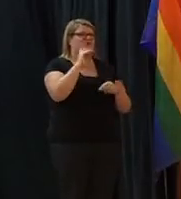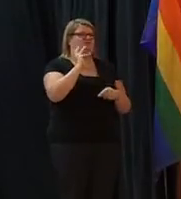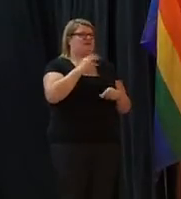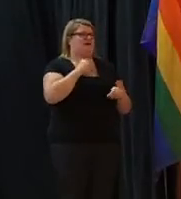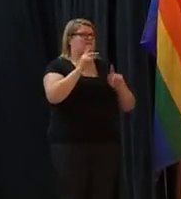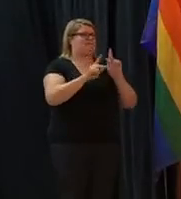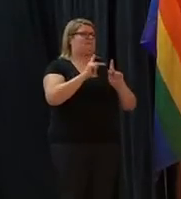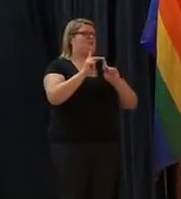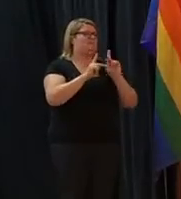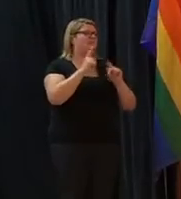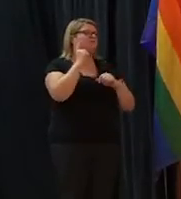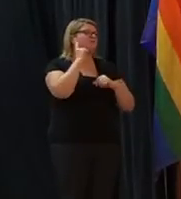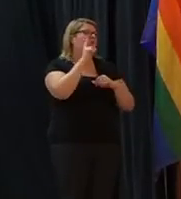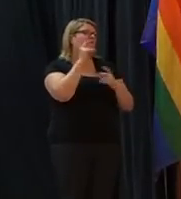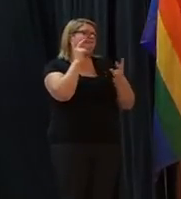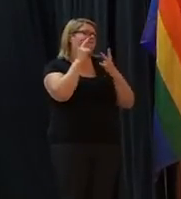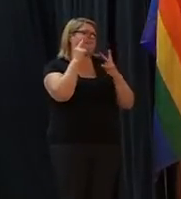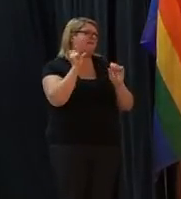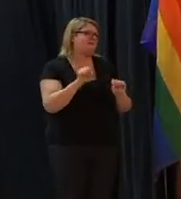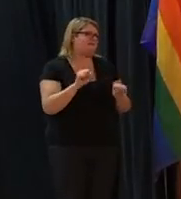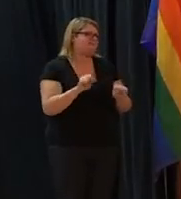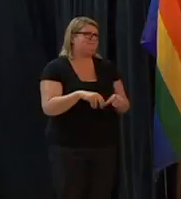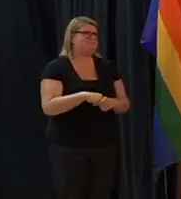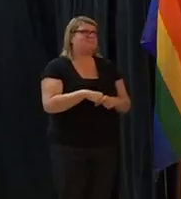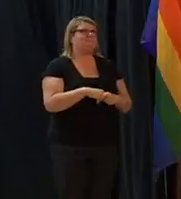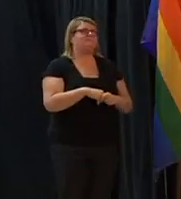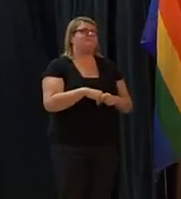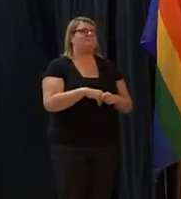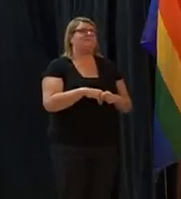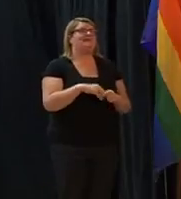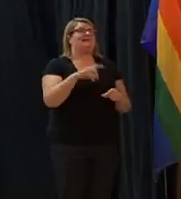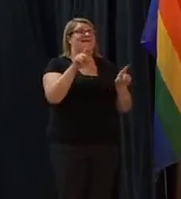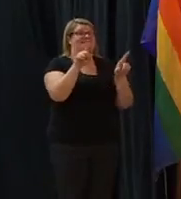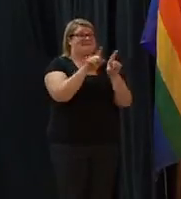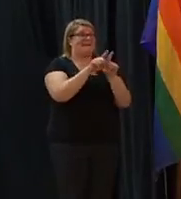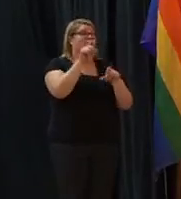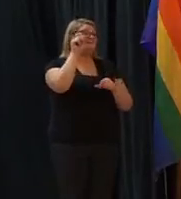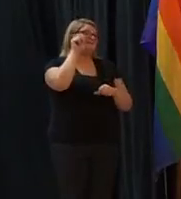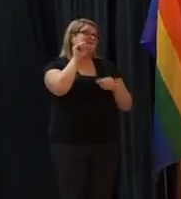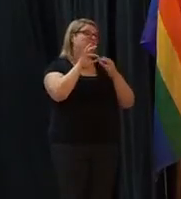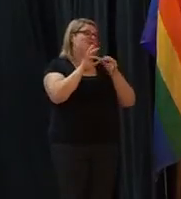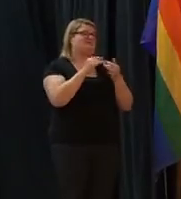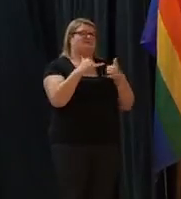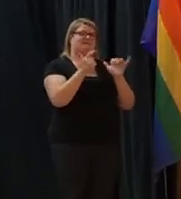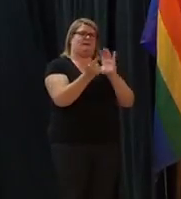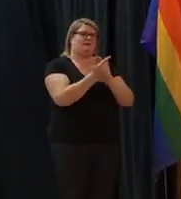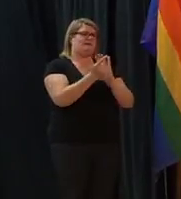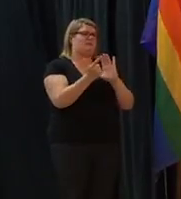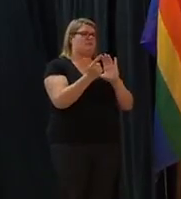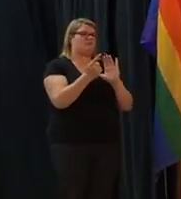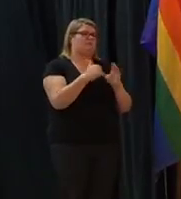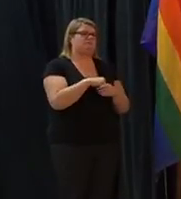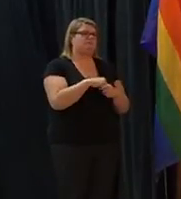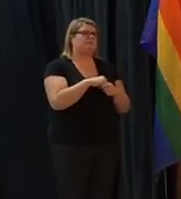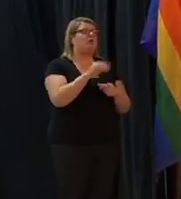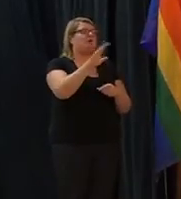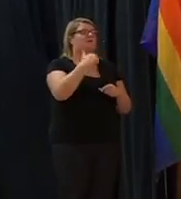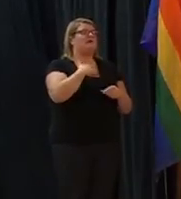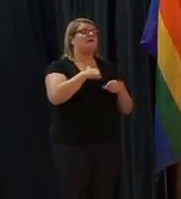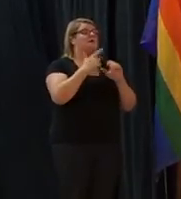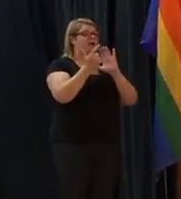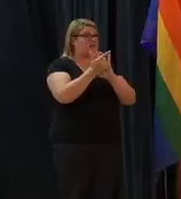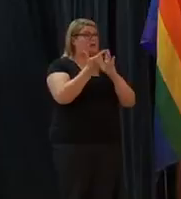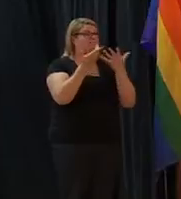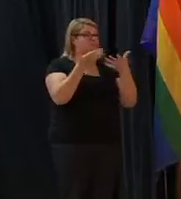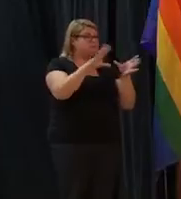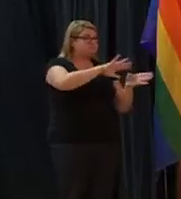terms of visibility. The law does not criminalize same-sex relationship, but still people cannot come out